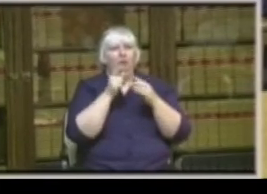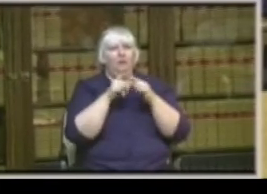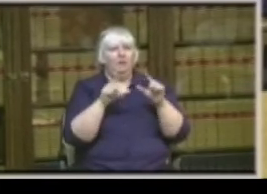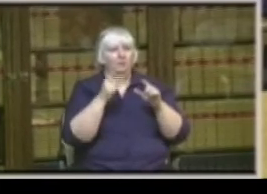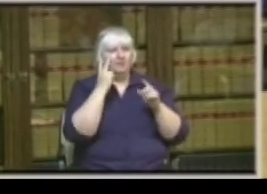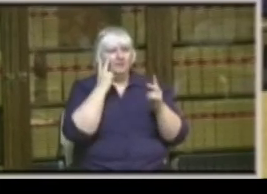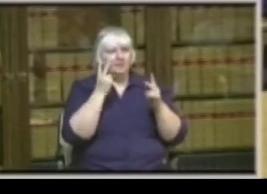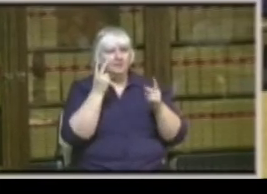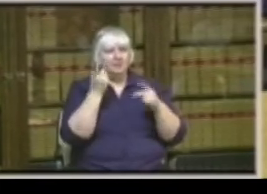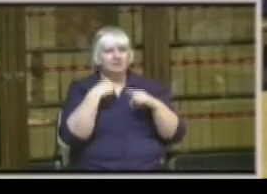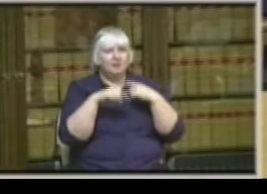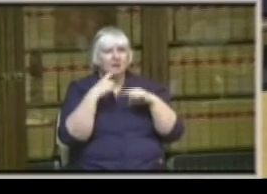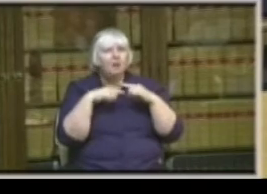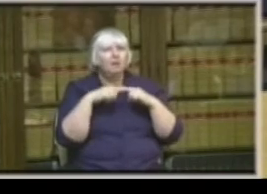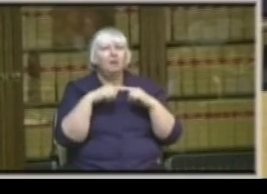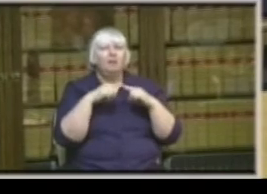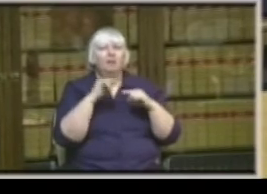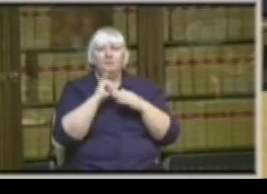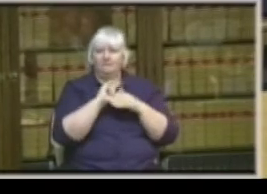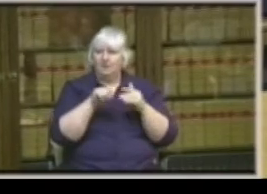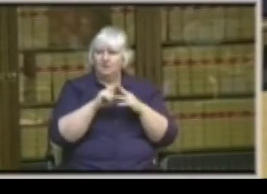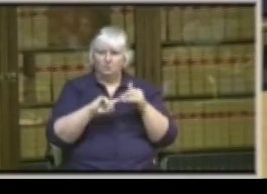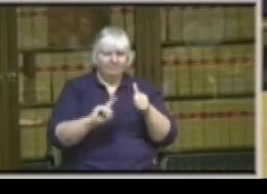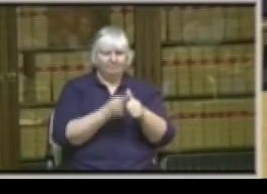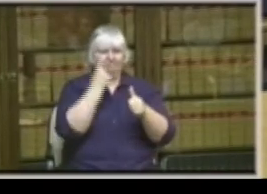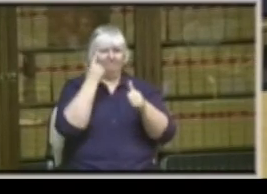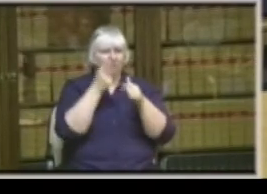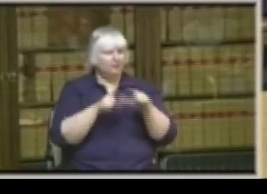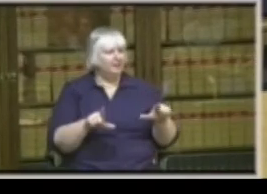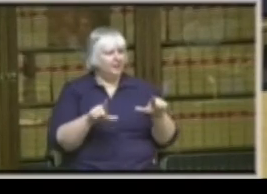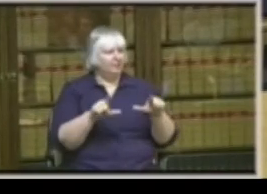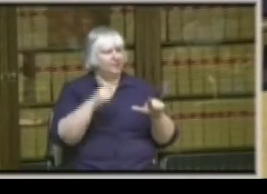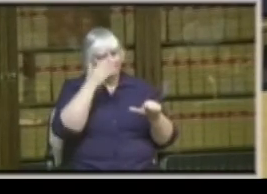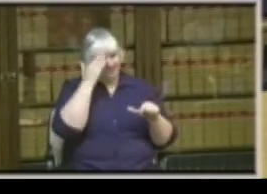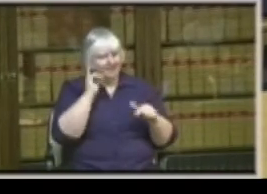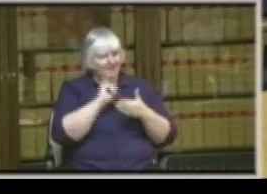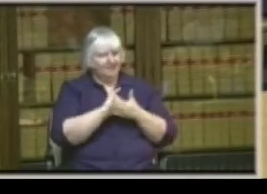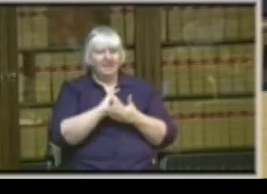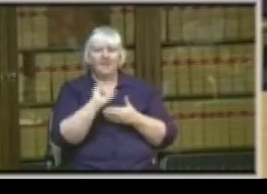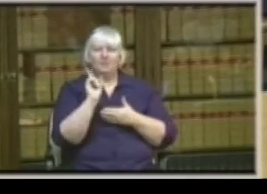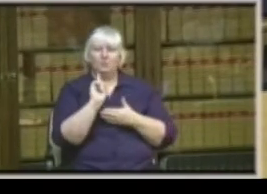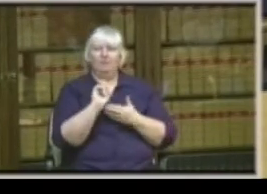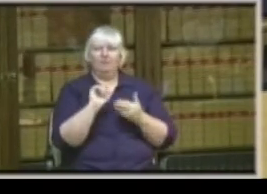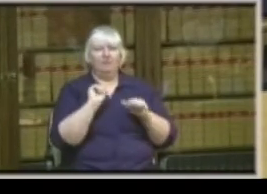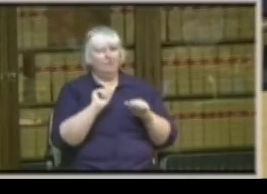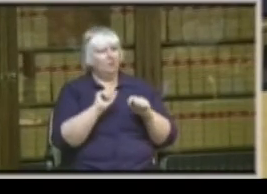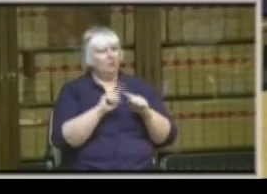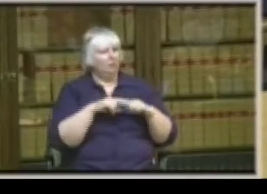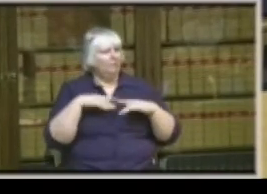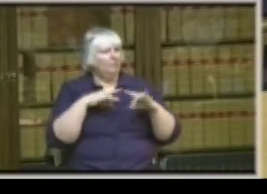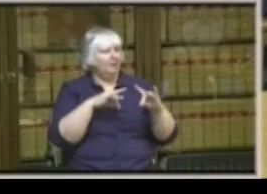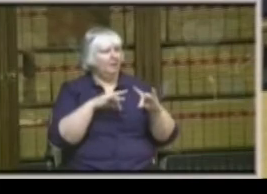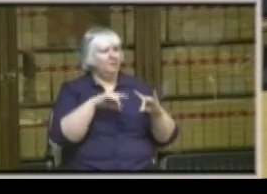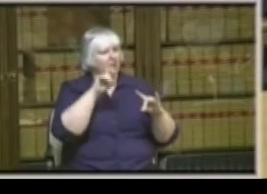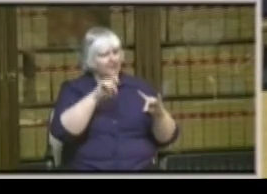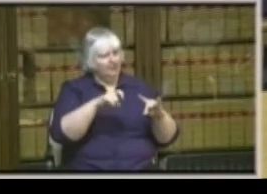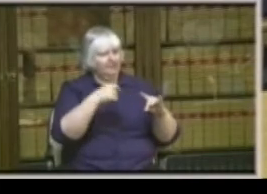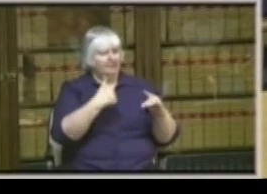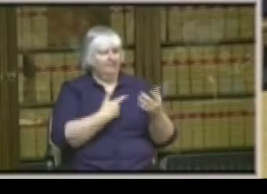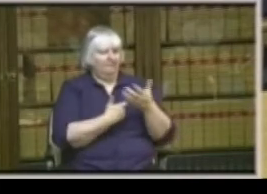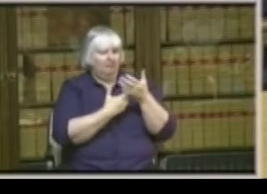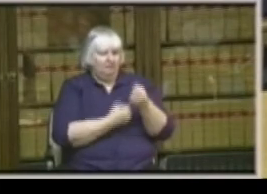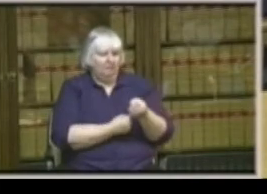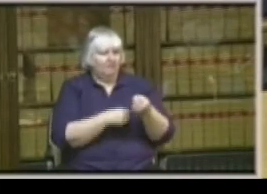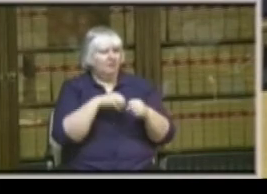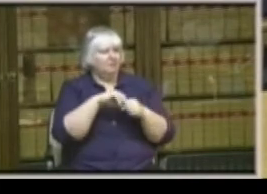seeing sign language. And that becomes their primary language because that's what they're able to pick up. And so they need to gain that confidence in